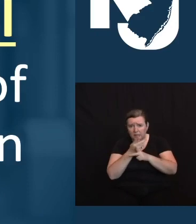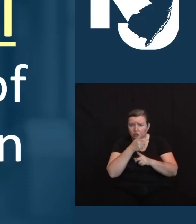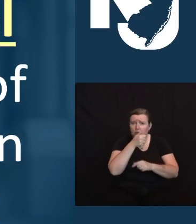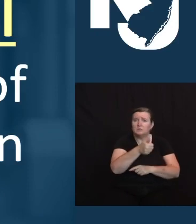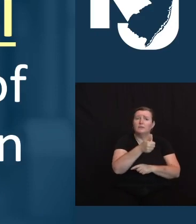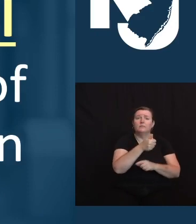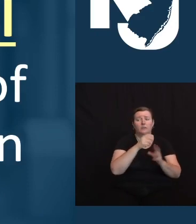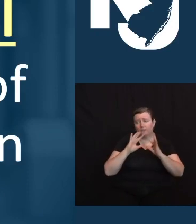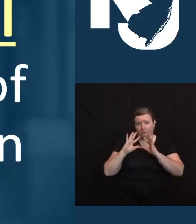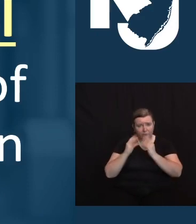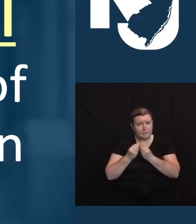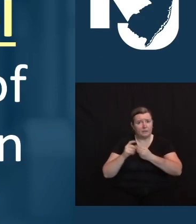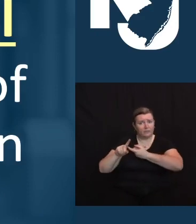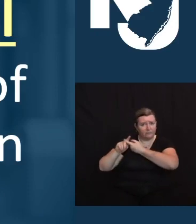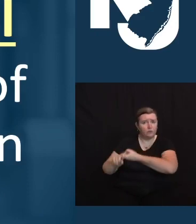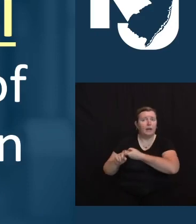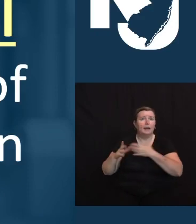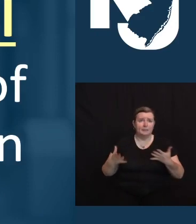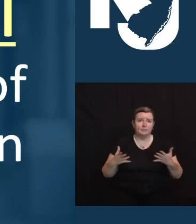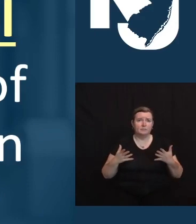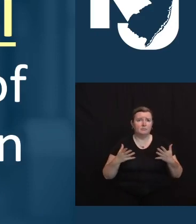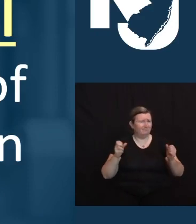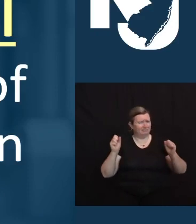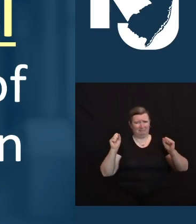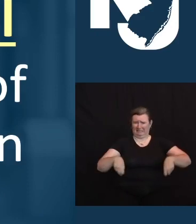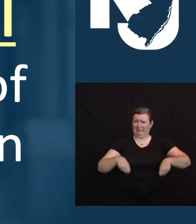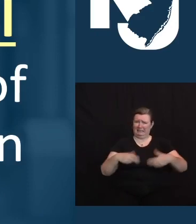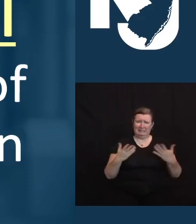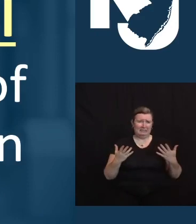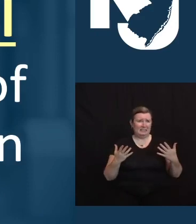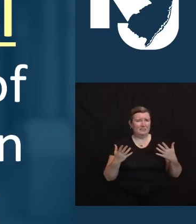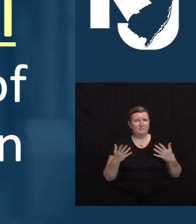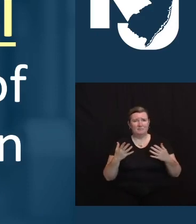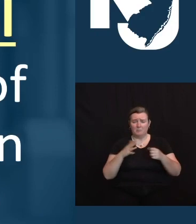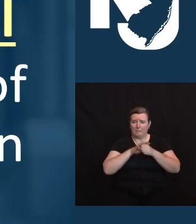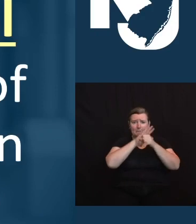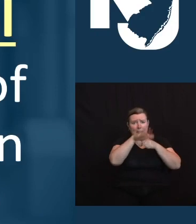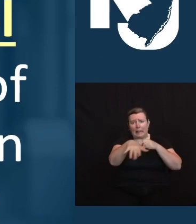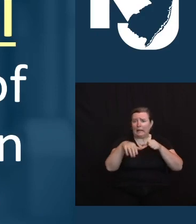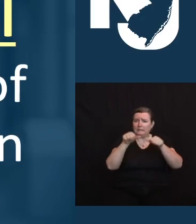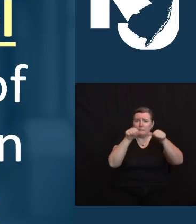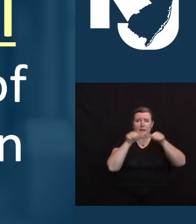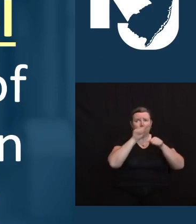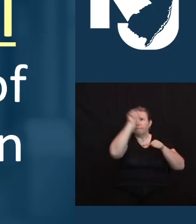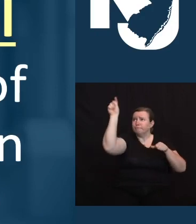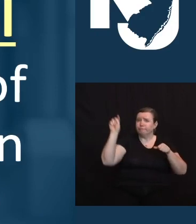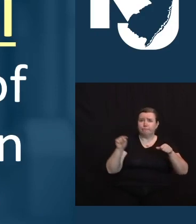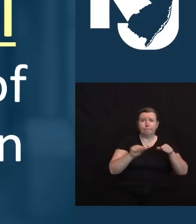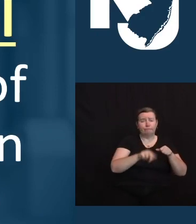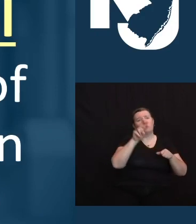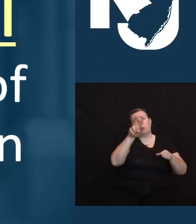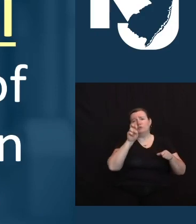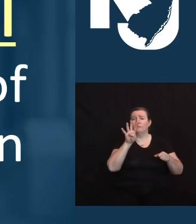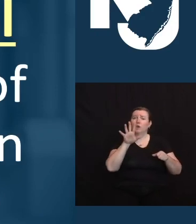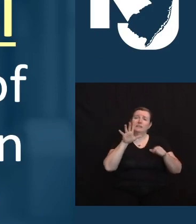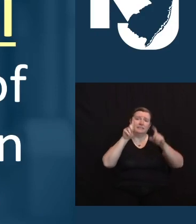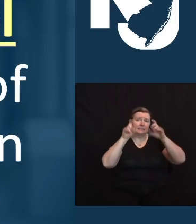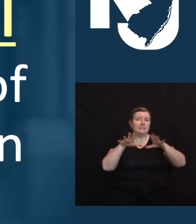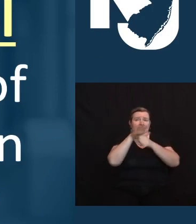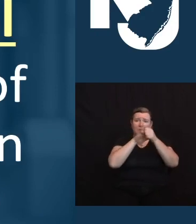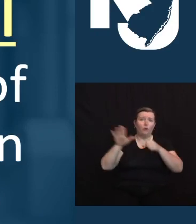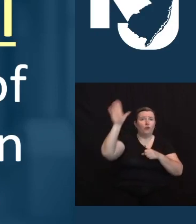capacity to provide tests, more than 240 locations statewide, and again, a link to a searchable